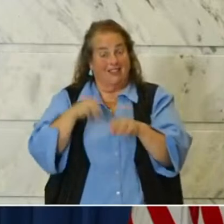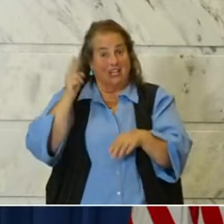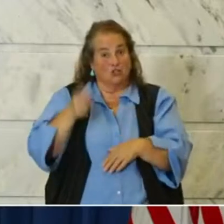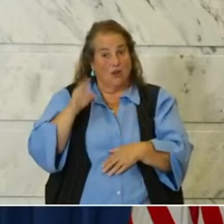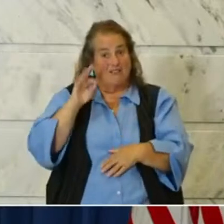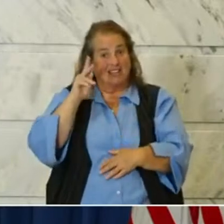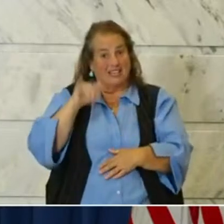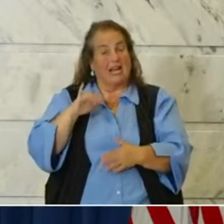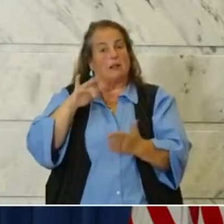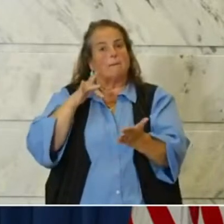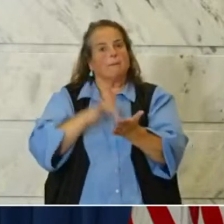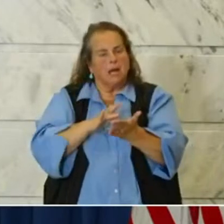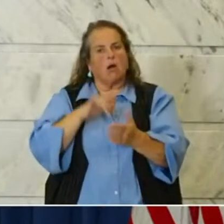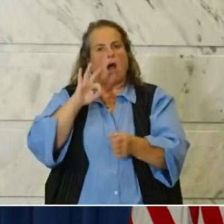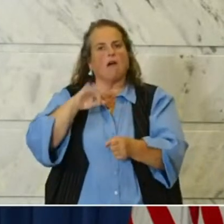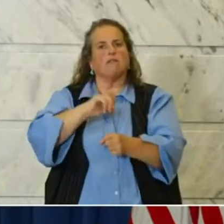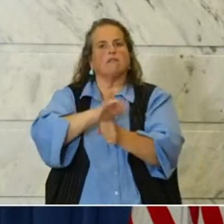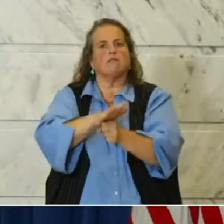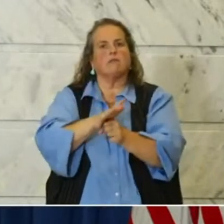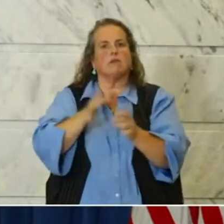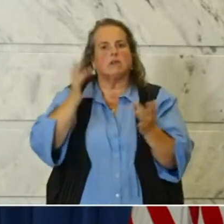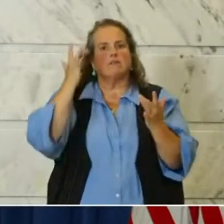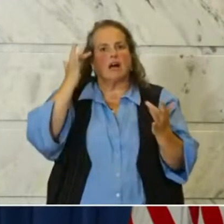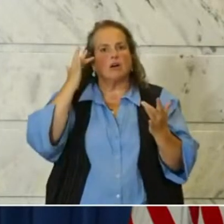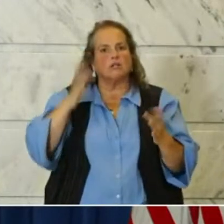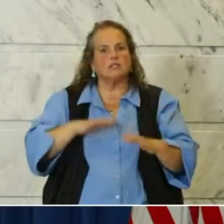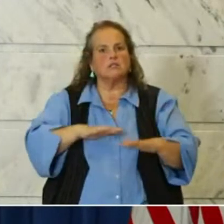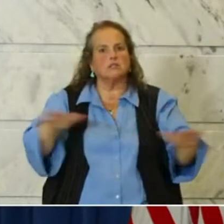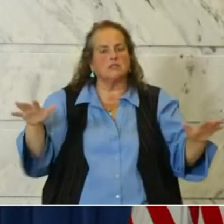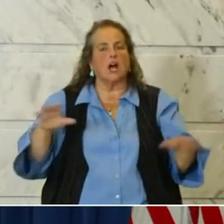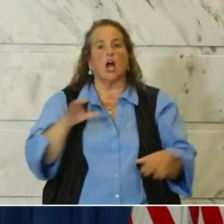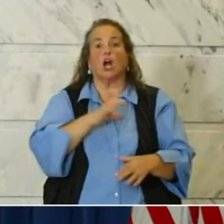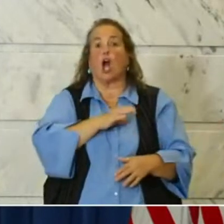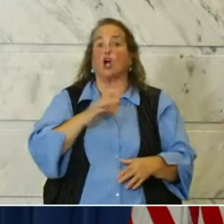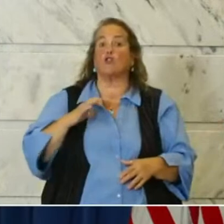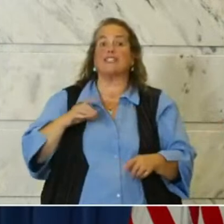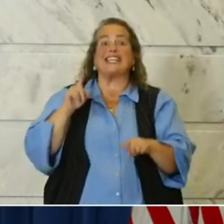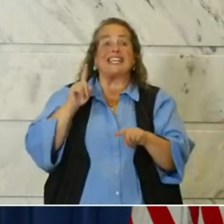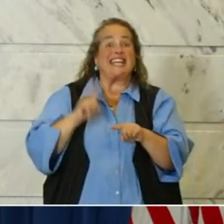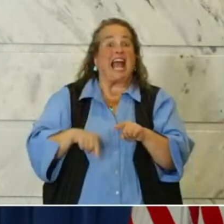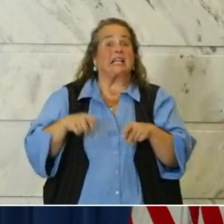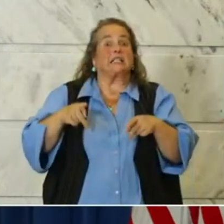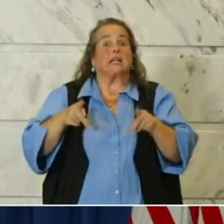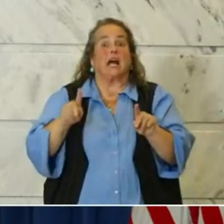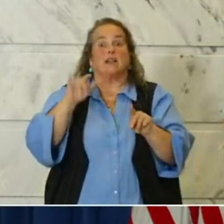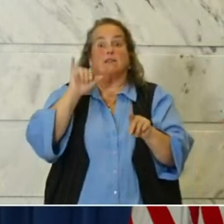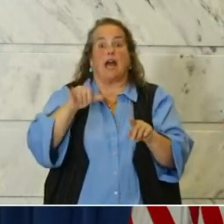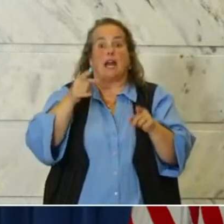coronavirus. Congress can't let that happen. That is malpractice. That is